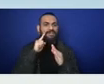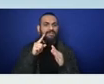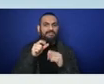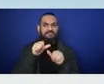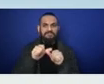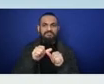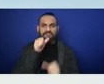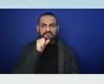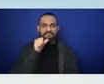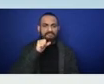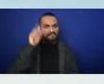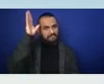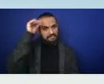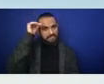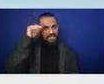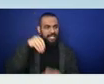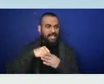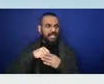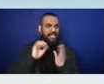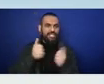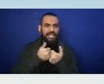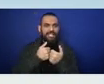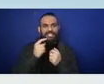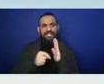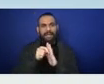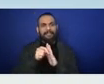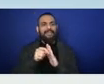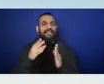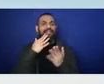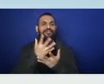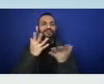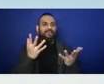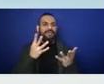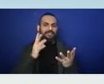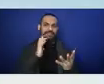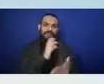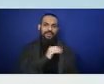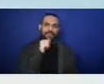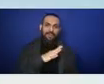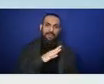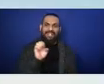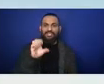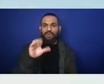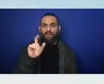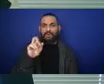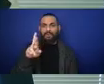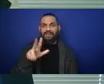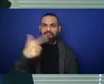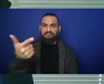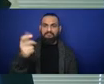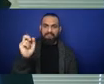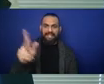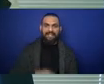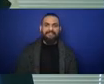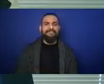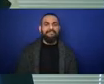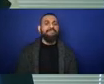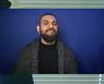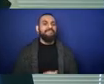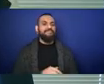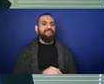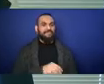www.sba.gov, and you can get all the information on our programs there. And I just want to once again thank you all in the community